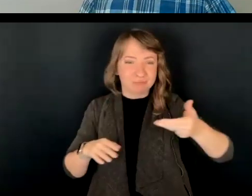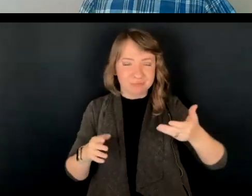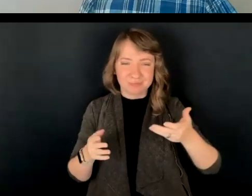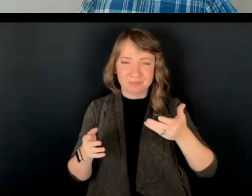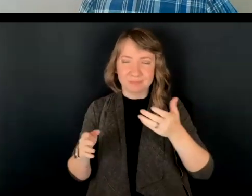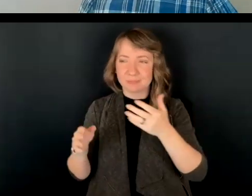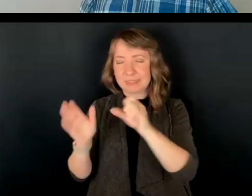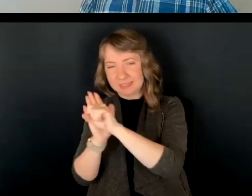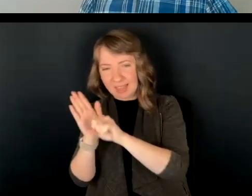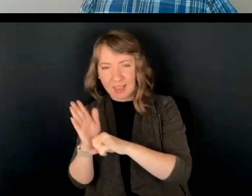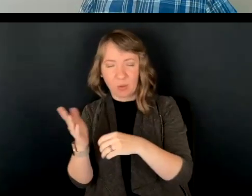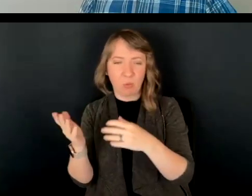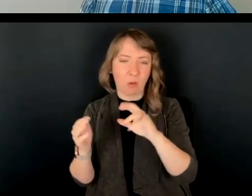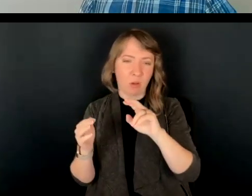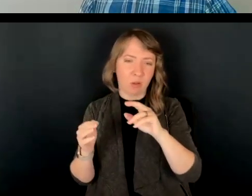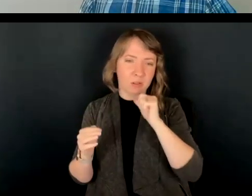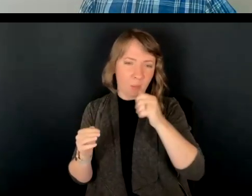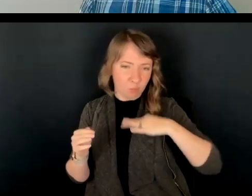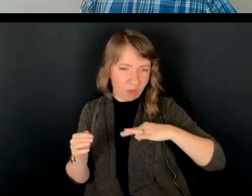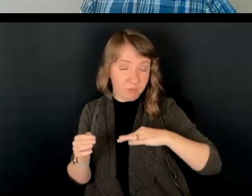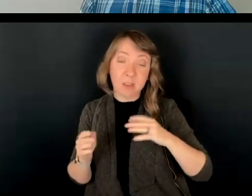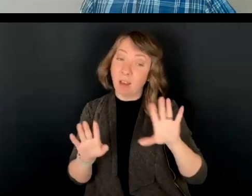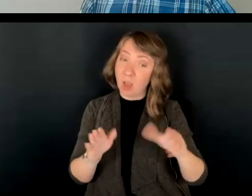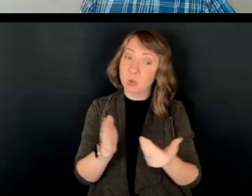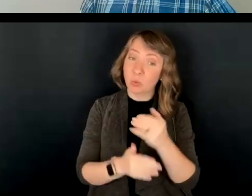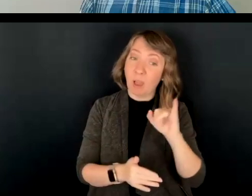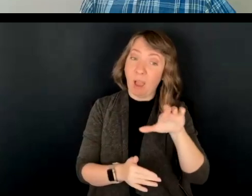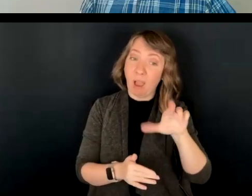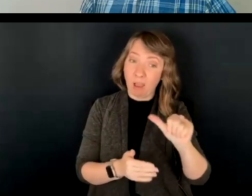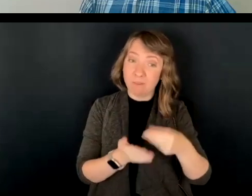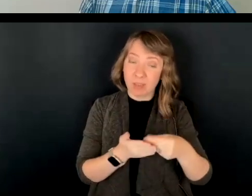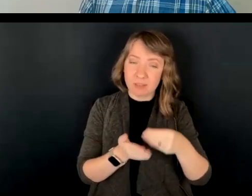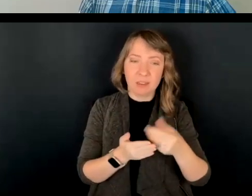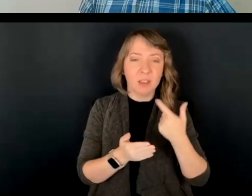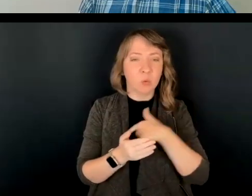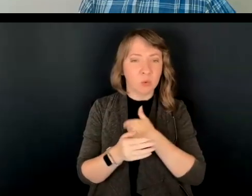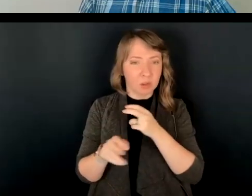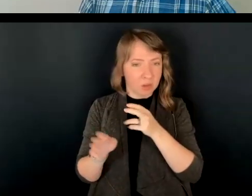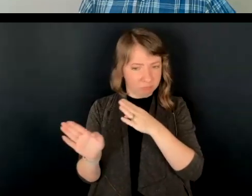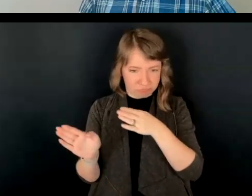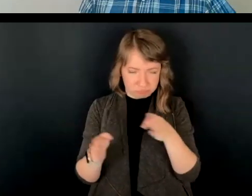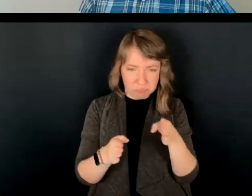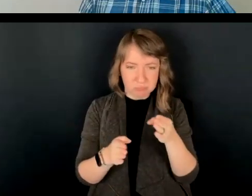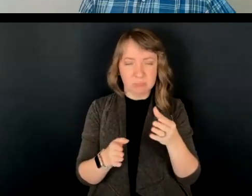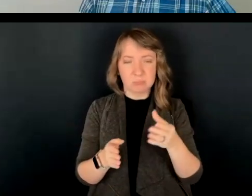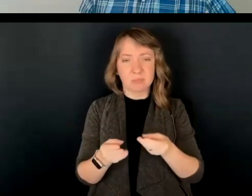new IRA funding, we're even moving directly into landowner assistance type awards.